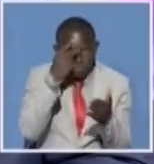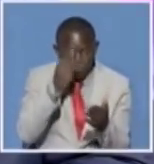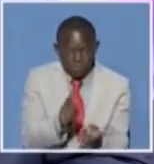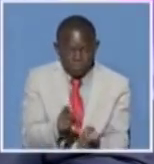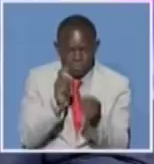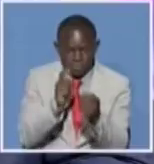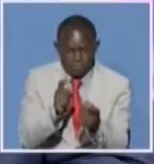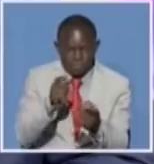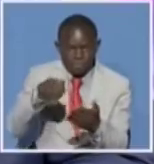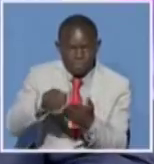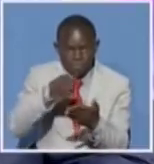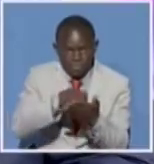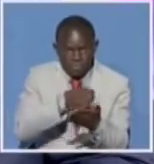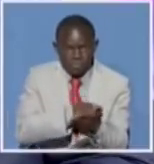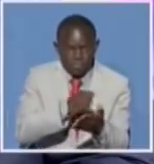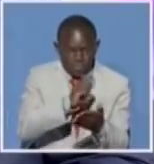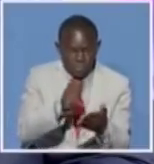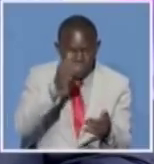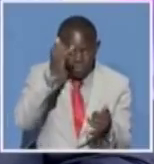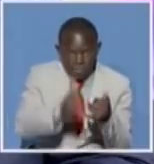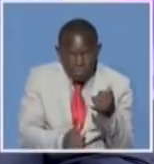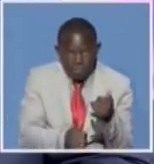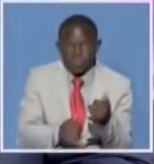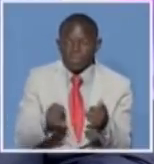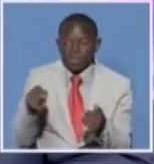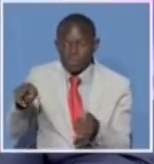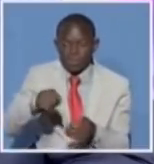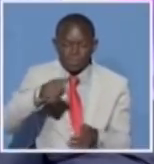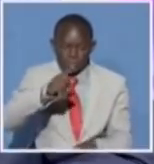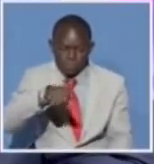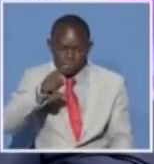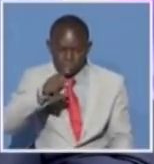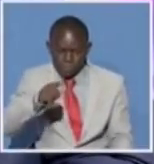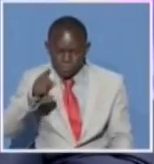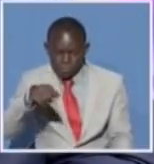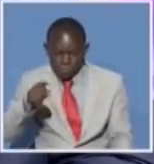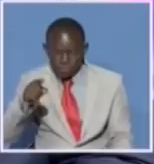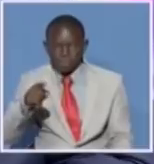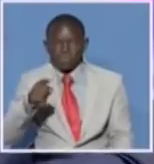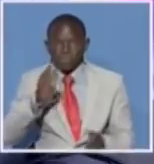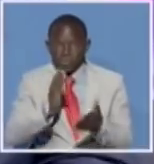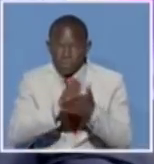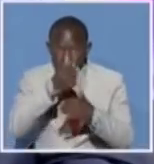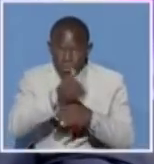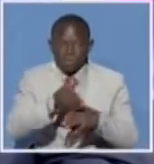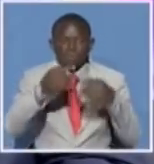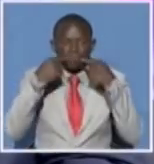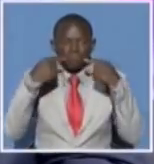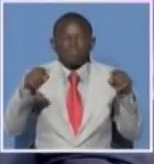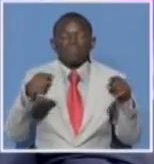are announced. So within that administrative system,